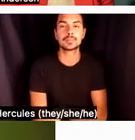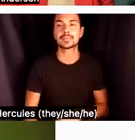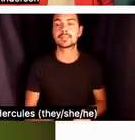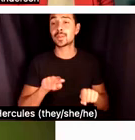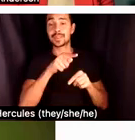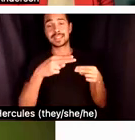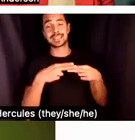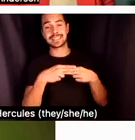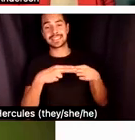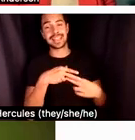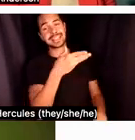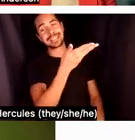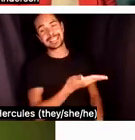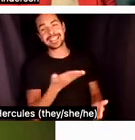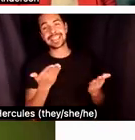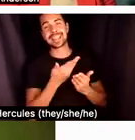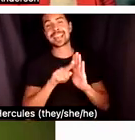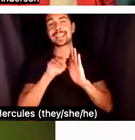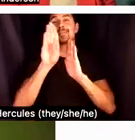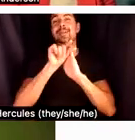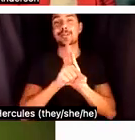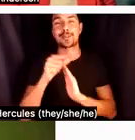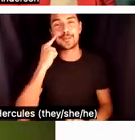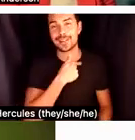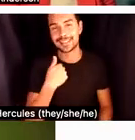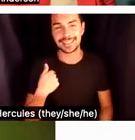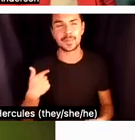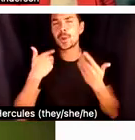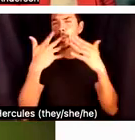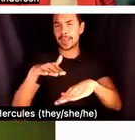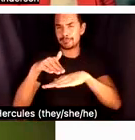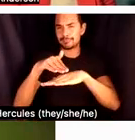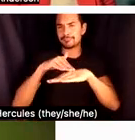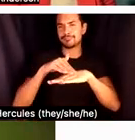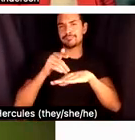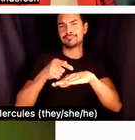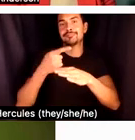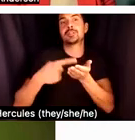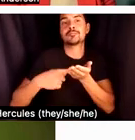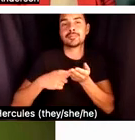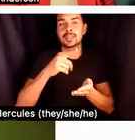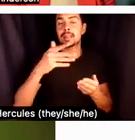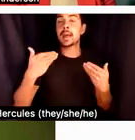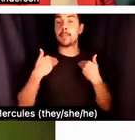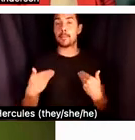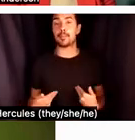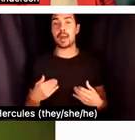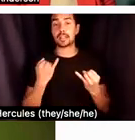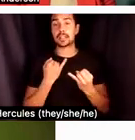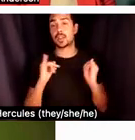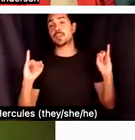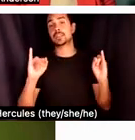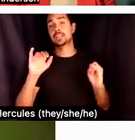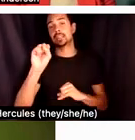here, just as like background for us. And we've already talked a little bit about this idea of body sovereignty, but I was wondering, I had